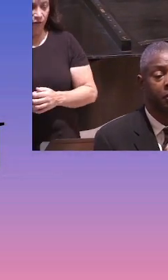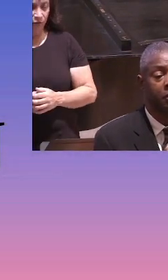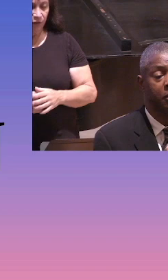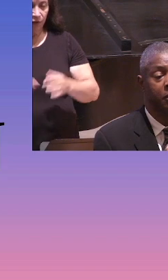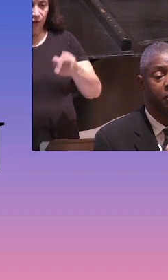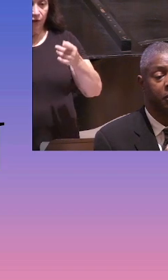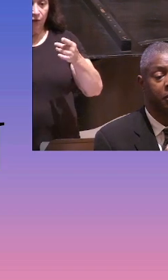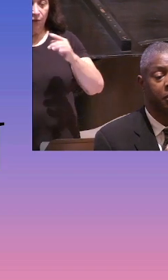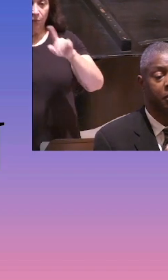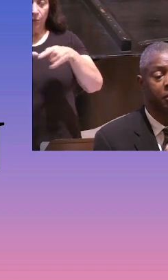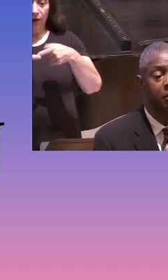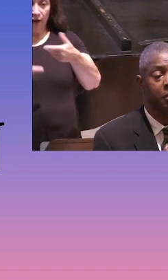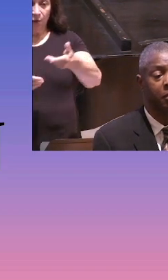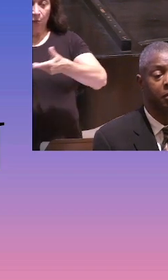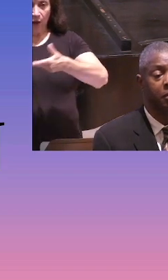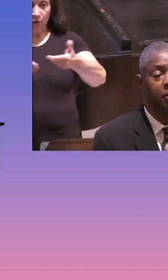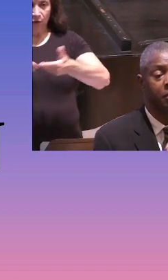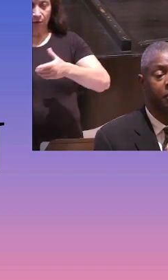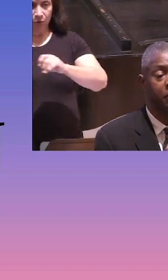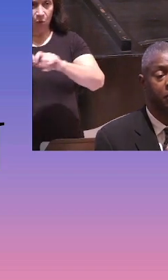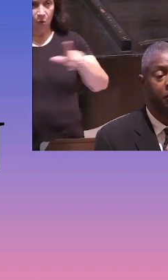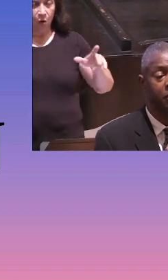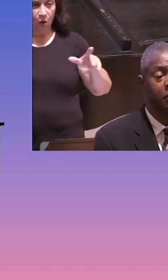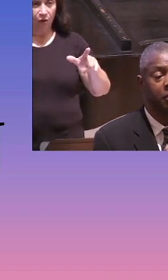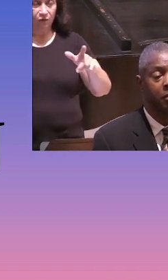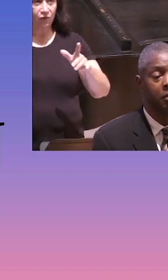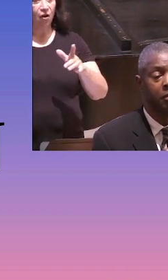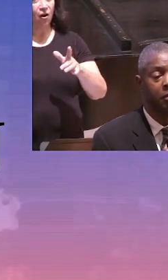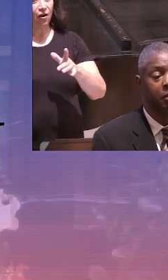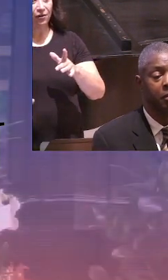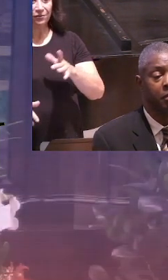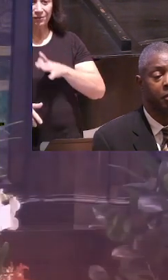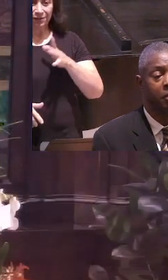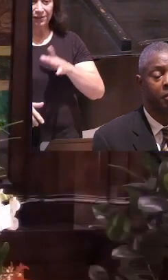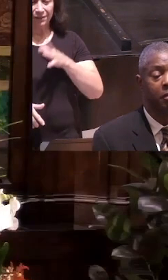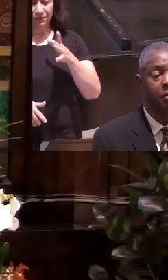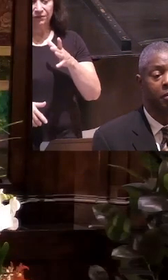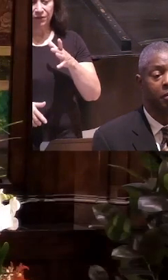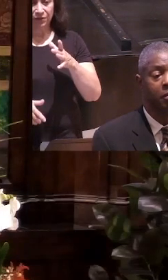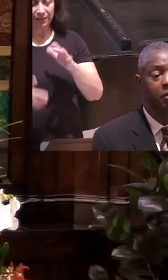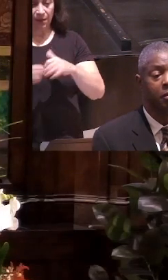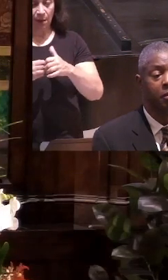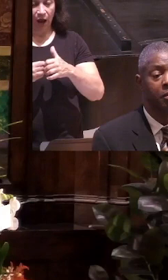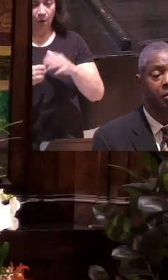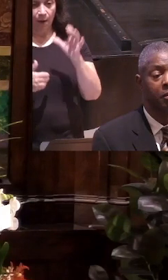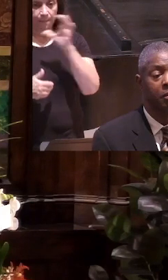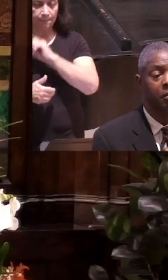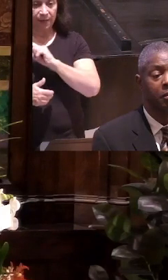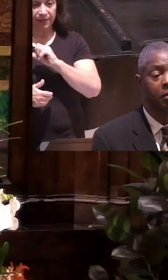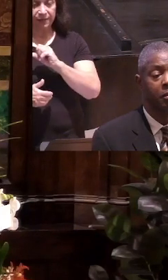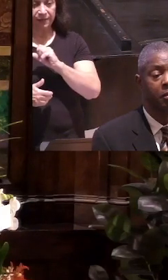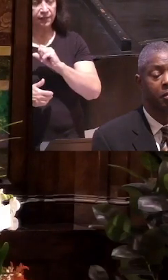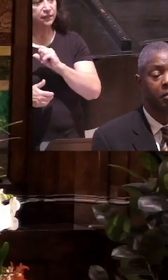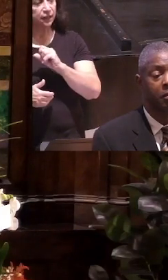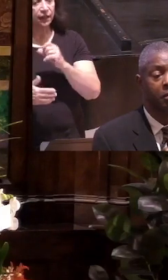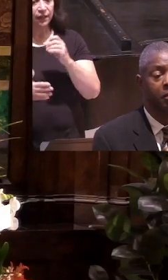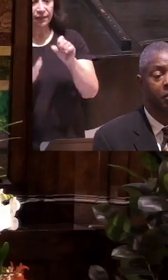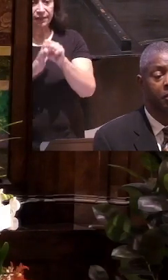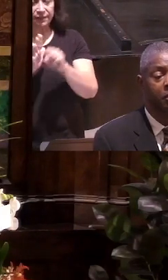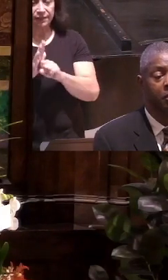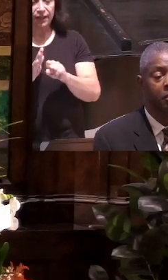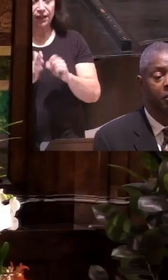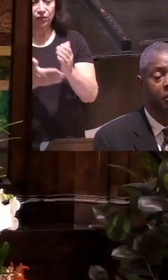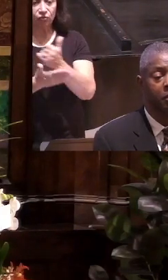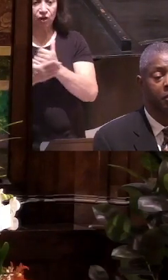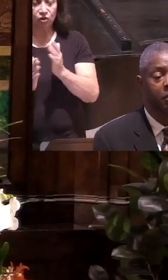When I was welcoming all of our dignitaries, somehow I left out State Treasurer Eric Russell,